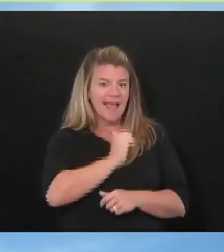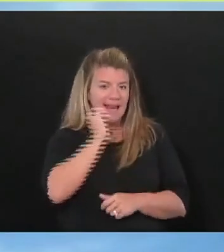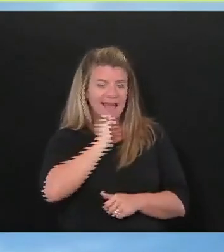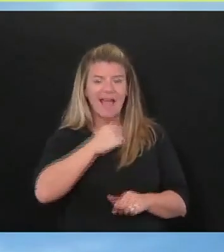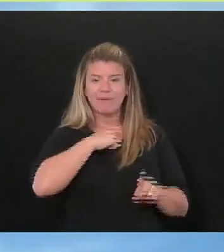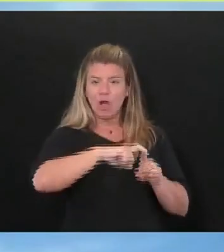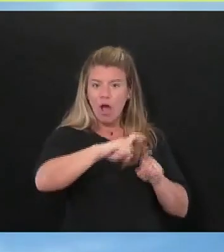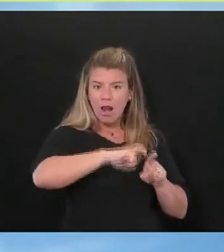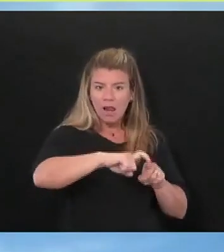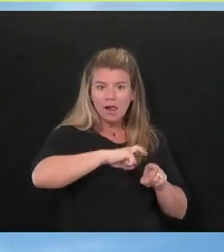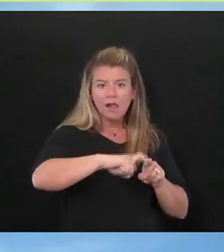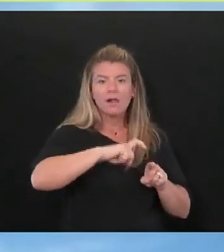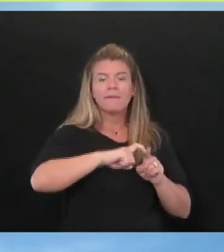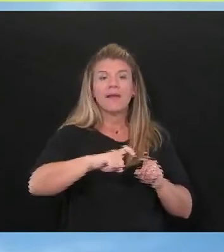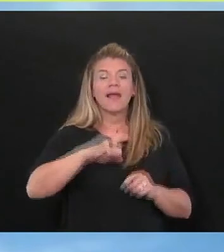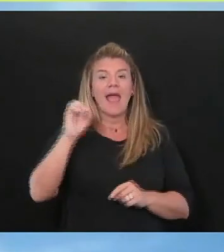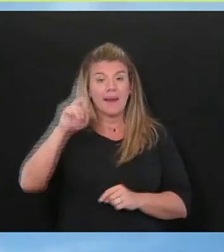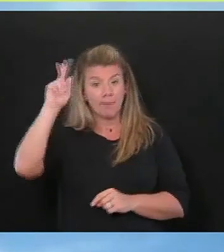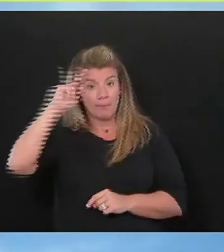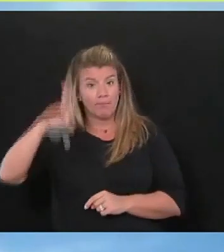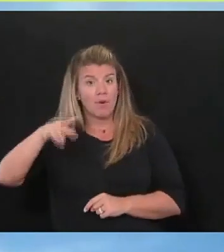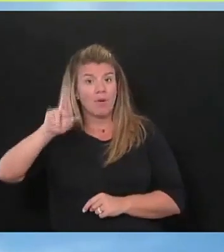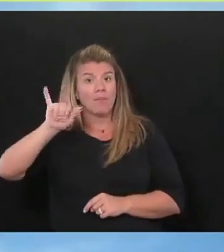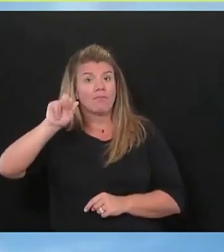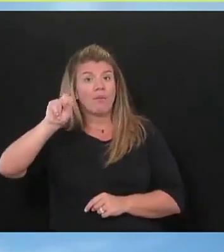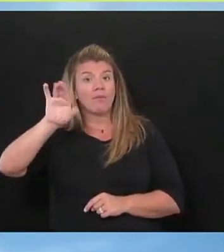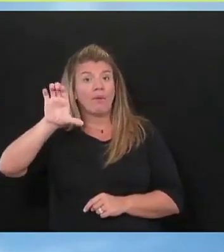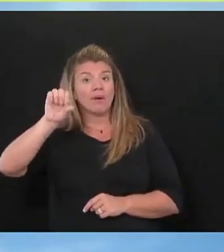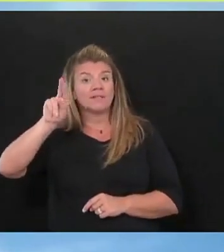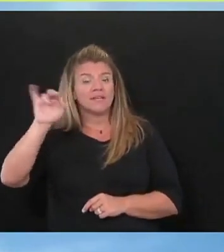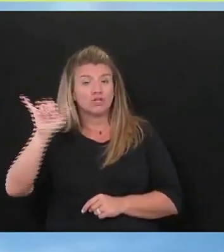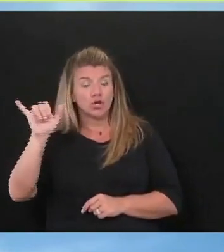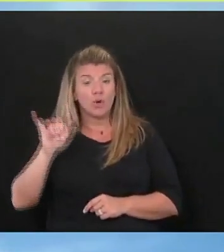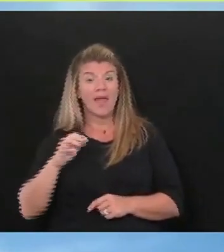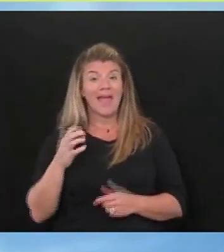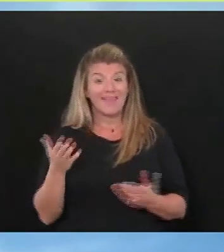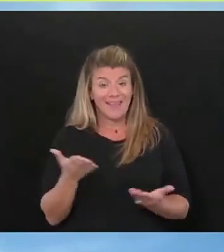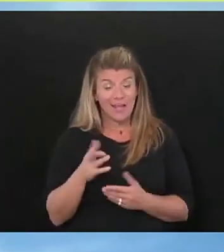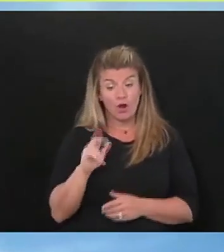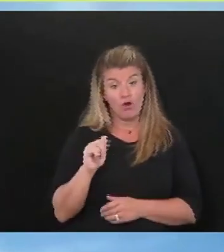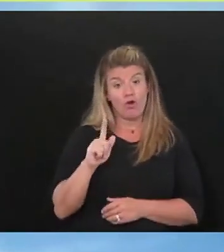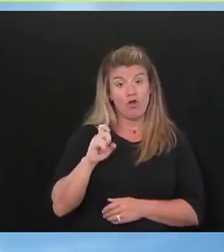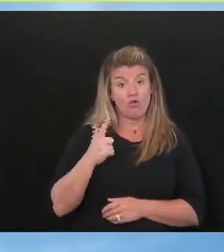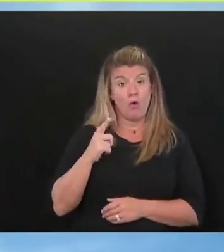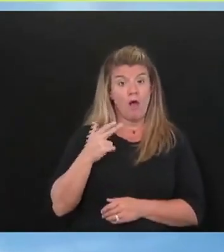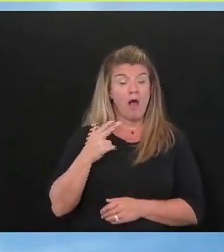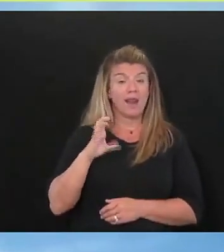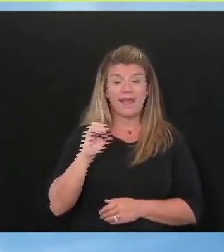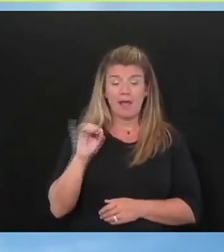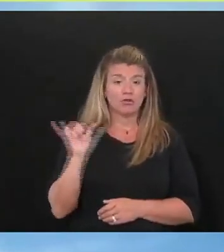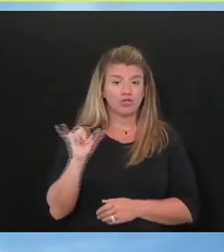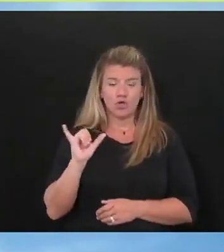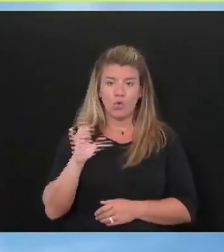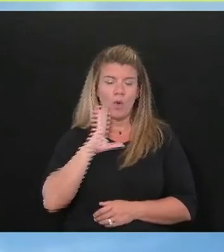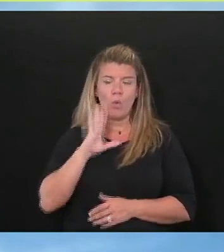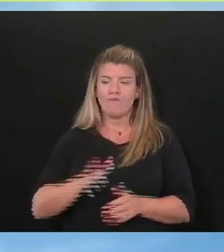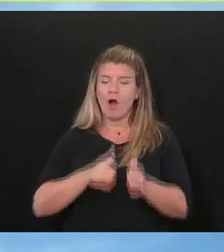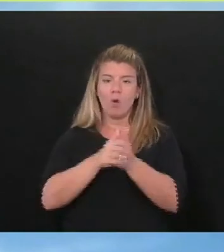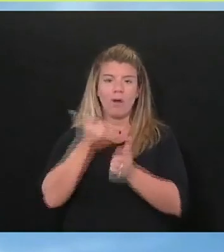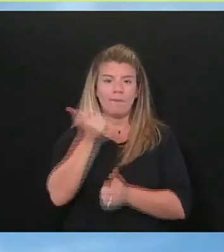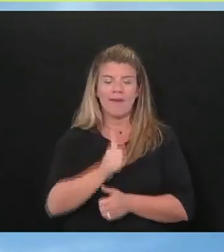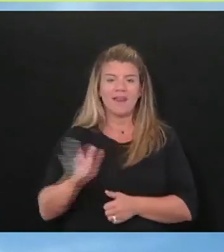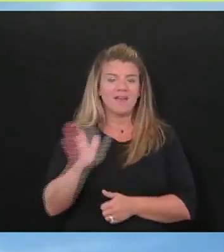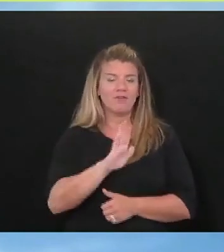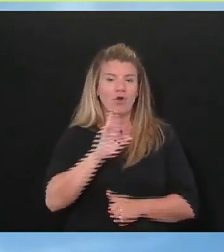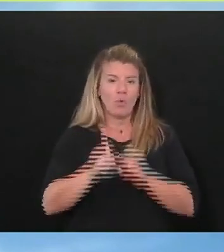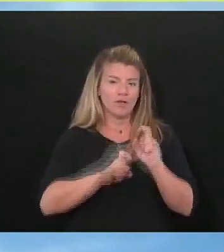them as well as down in Princeton and keeping up with everything here in Raleigh County. And if anything has any more questions, we'll follow them up later